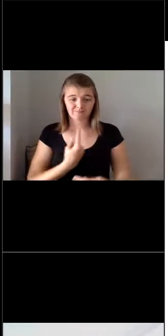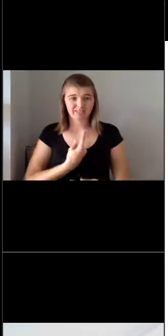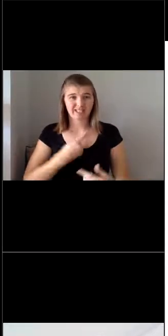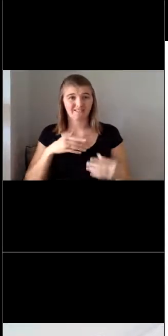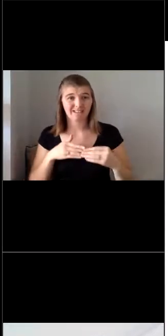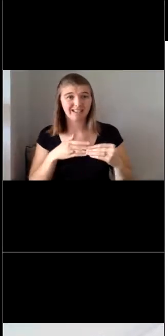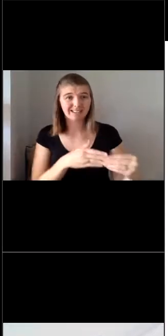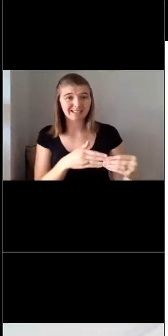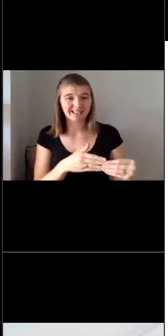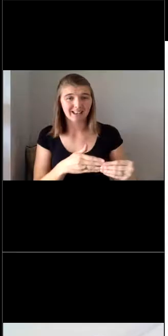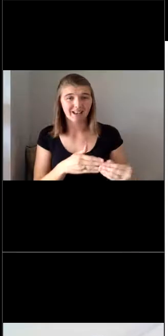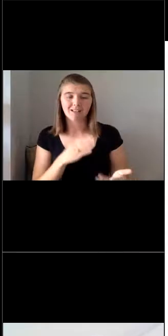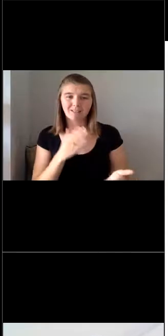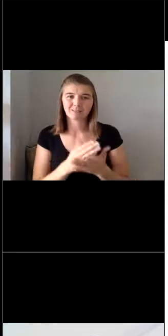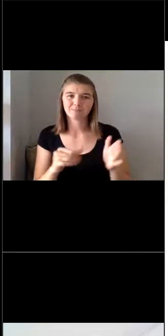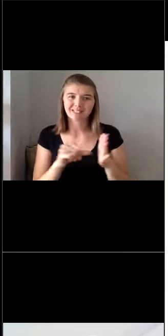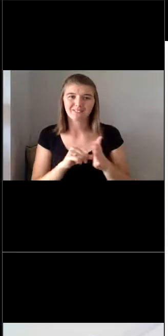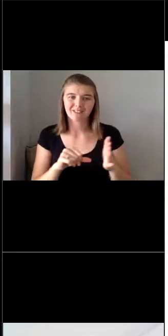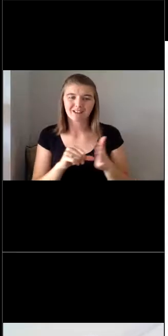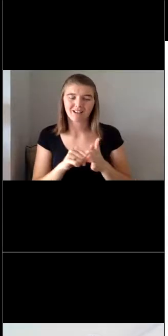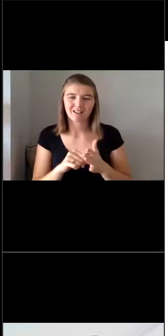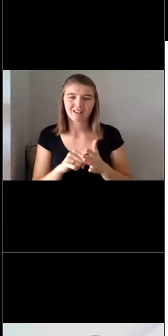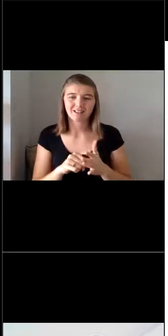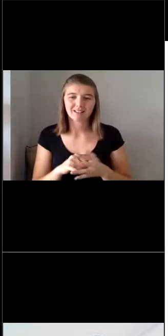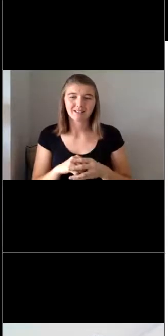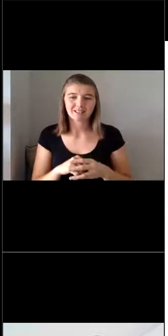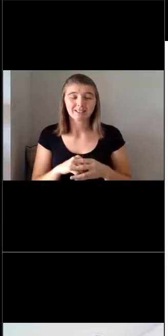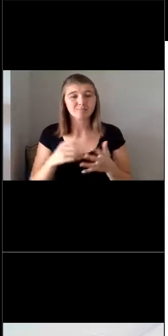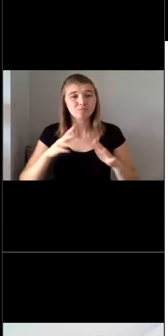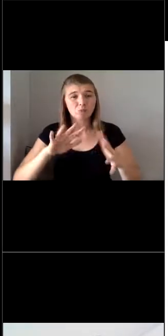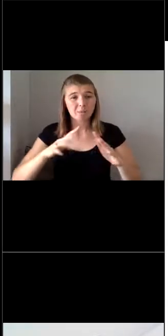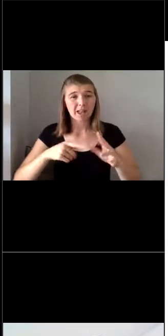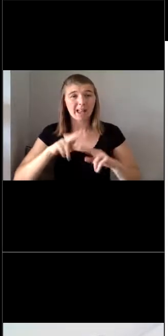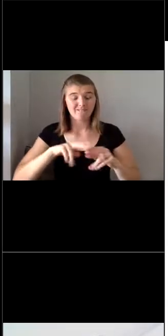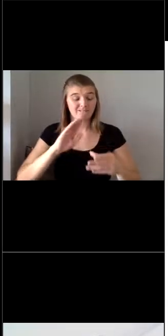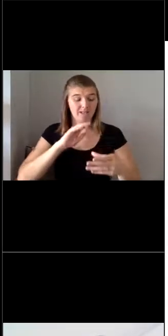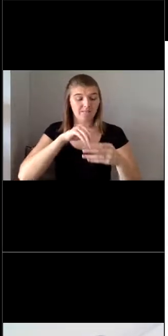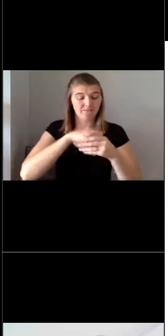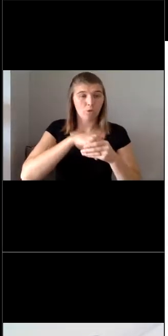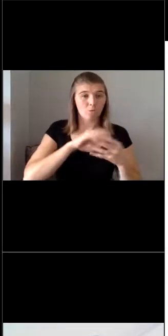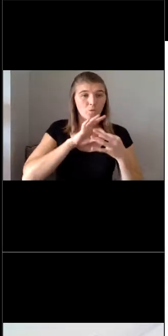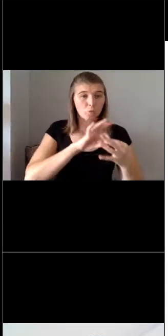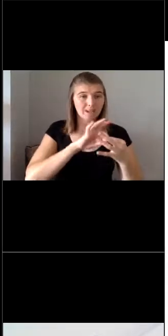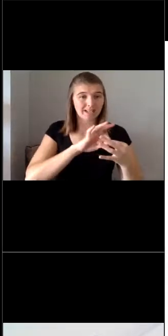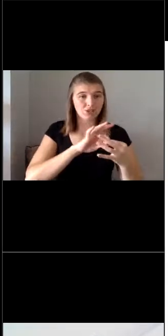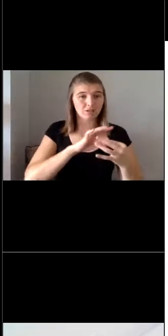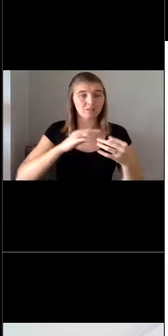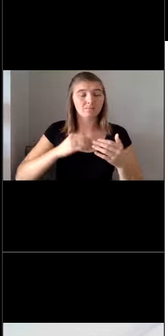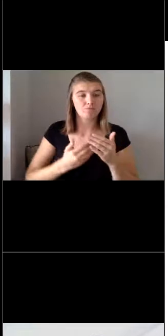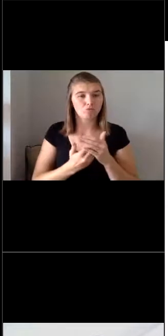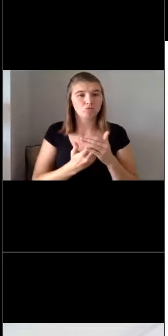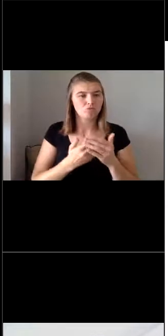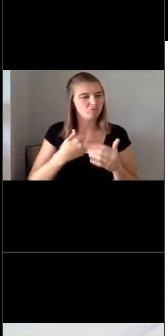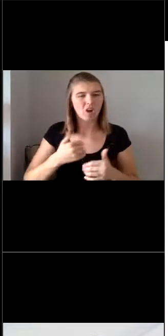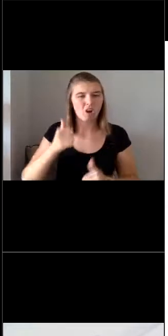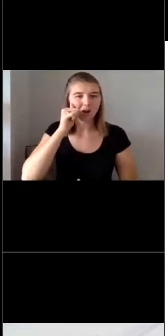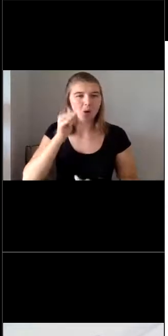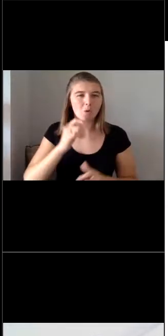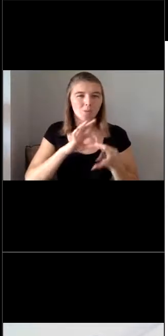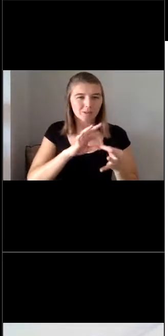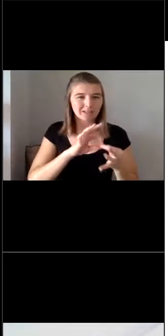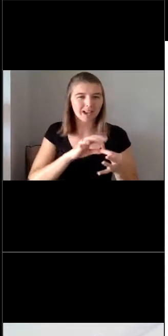part of an organisation coming in into a new role. When you are new to an organisation, it can be quite difficult to